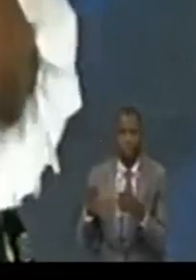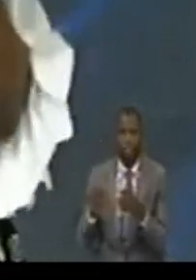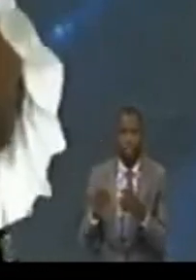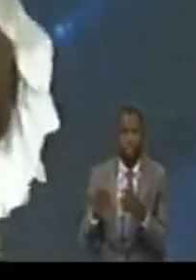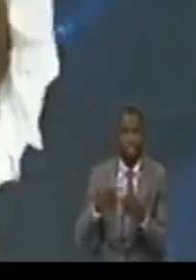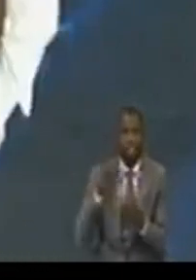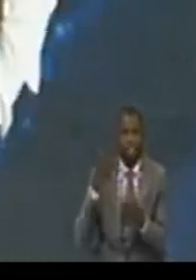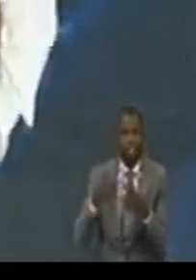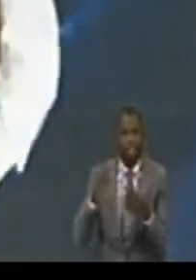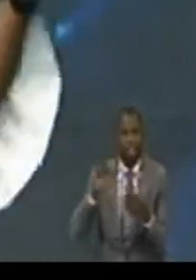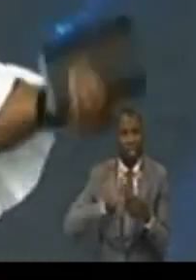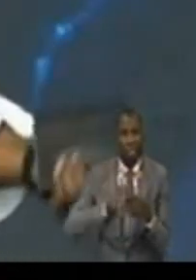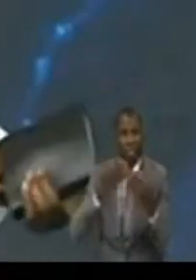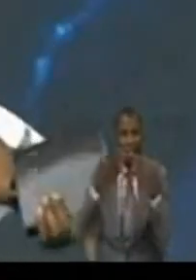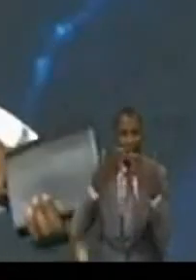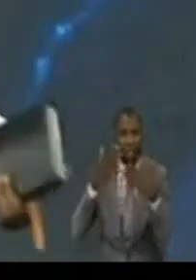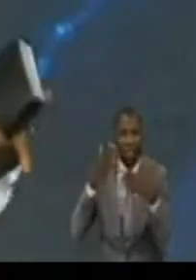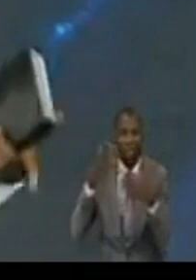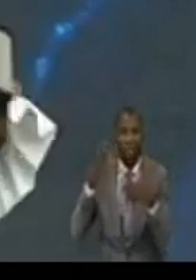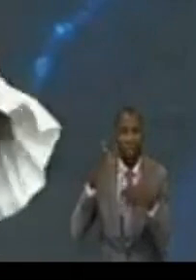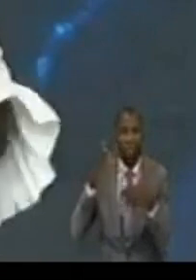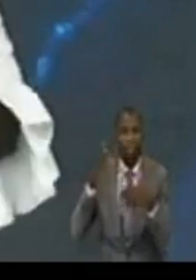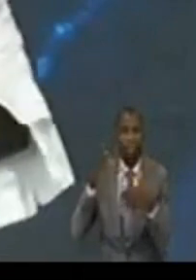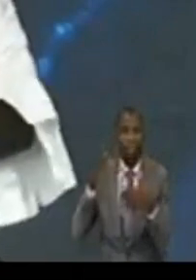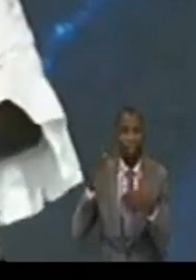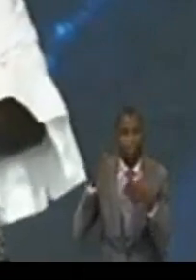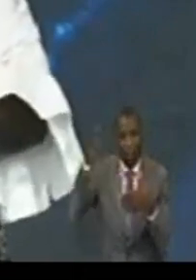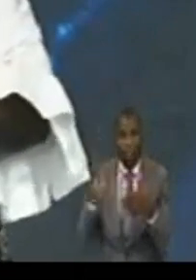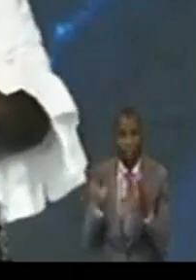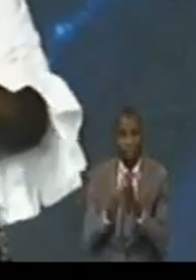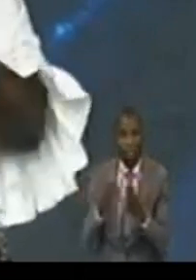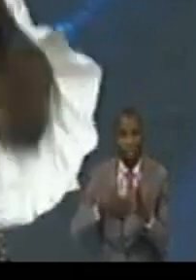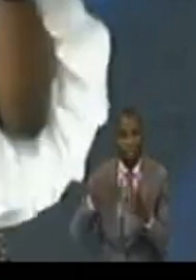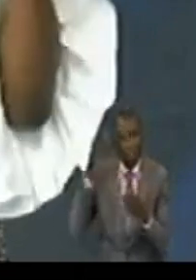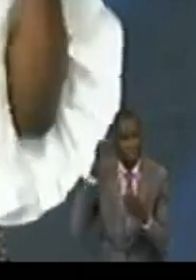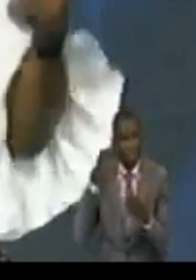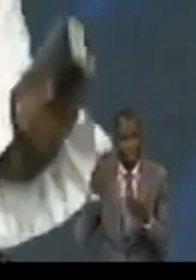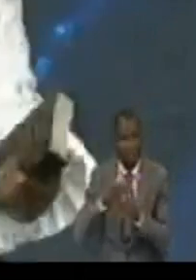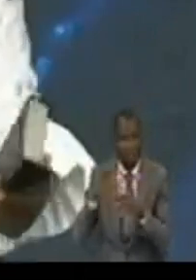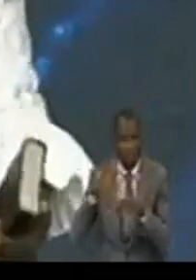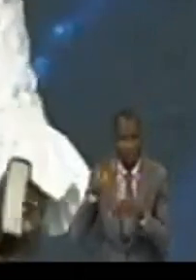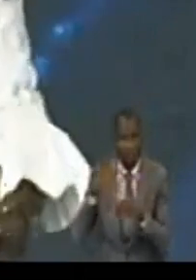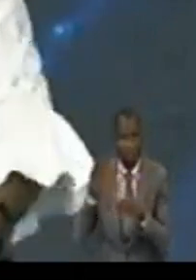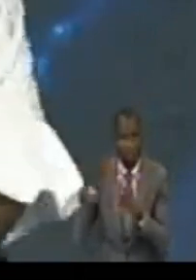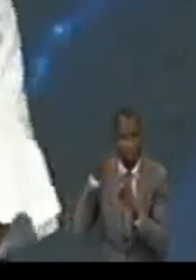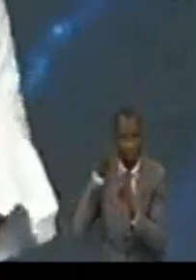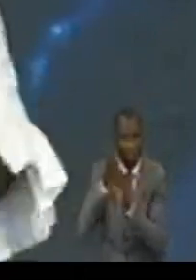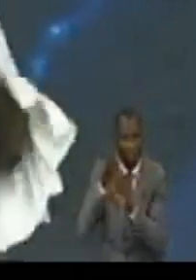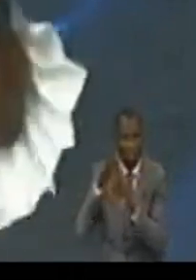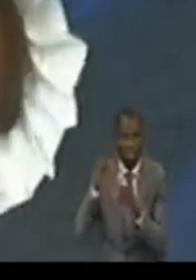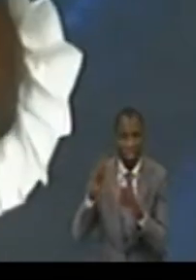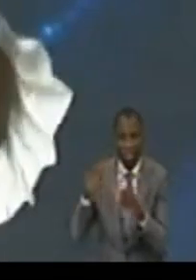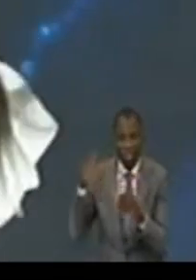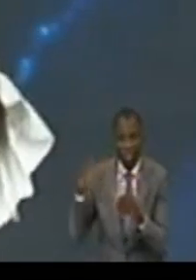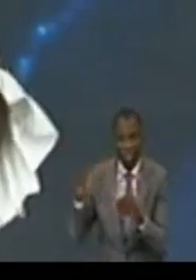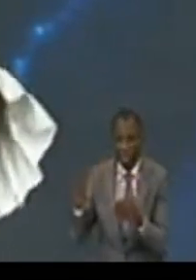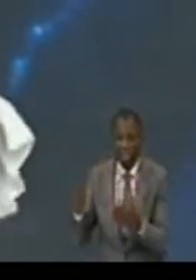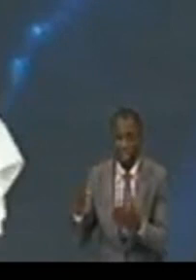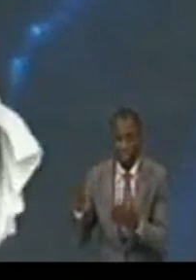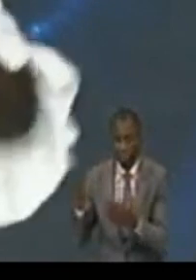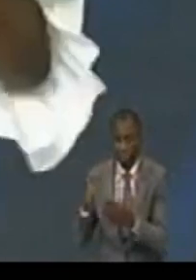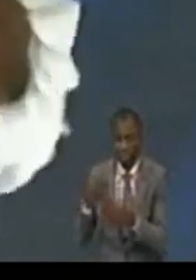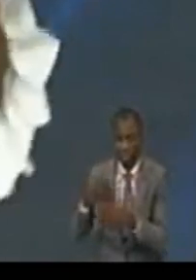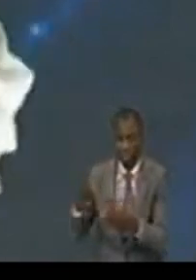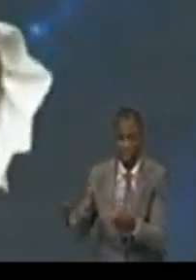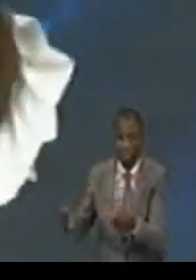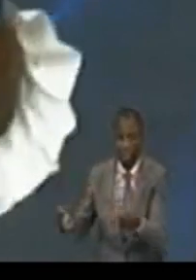I thank God my head did not land on the tar road. From there, I discovered I could not get up. I wanted